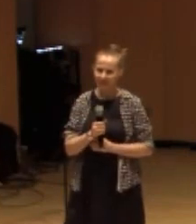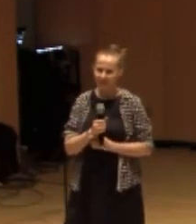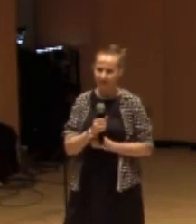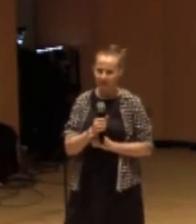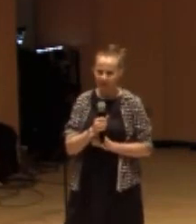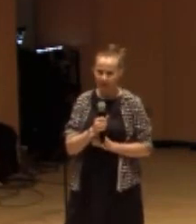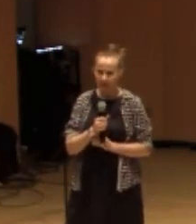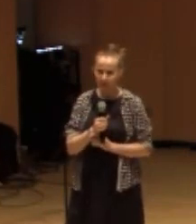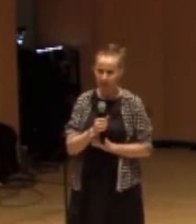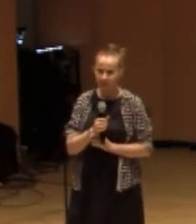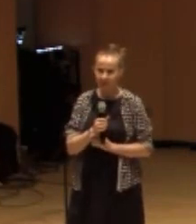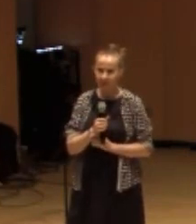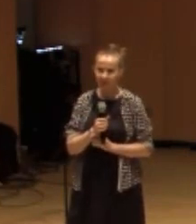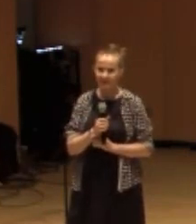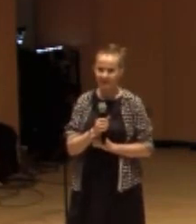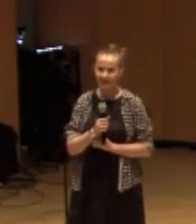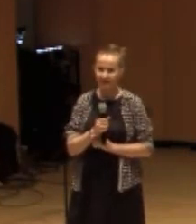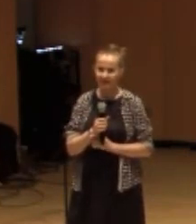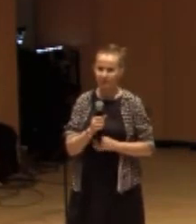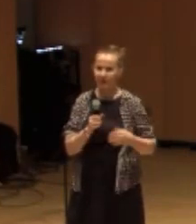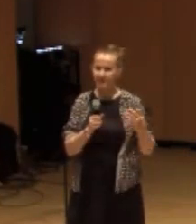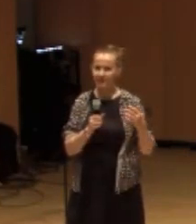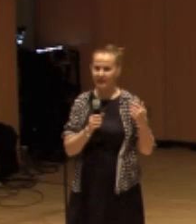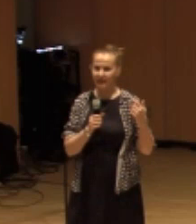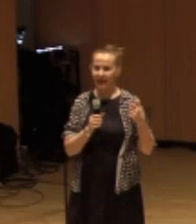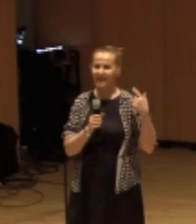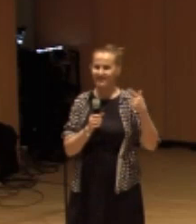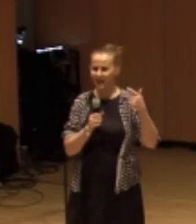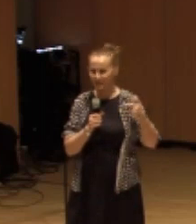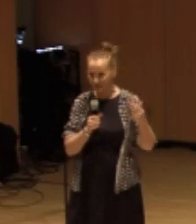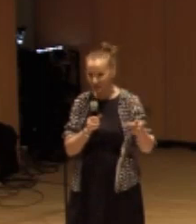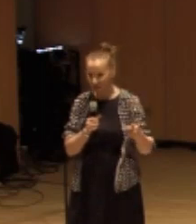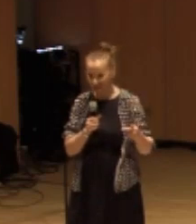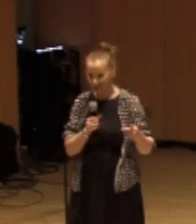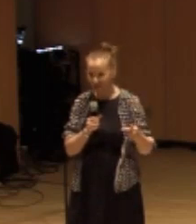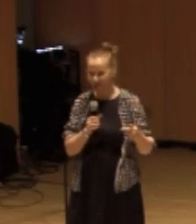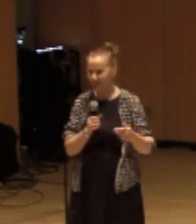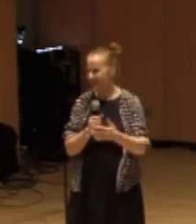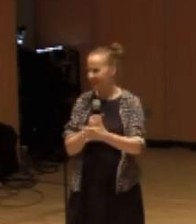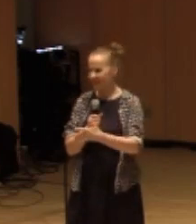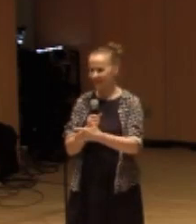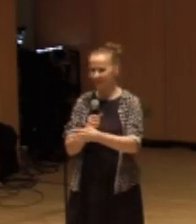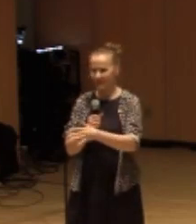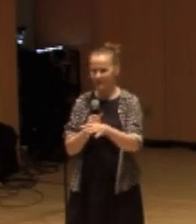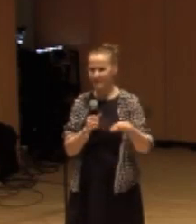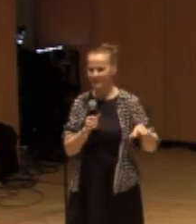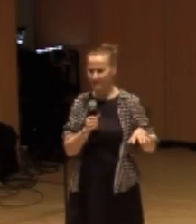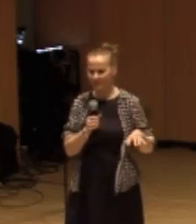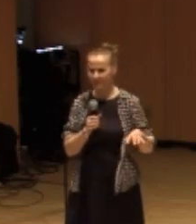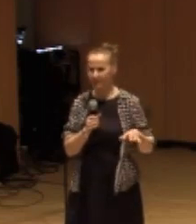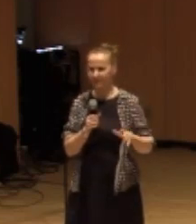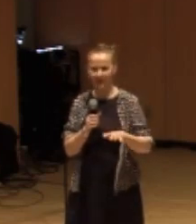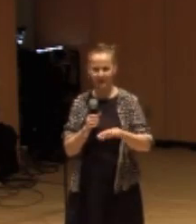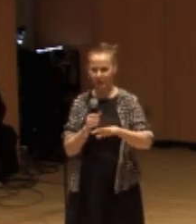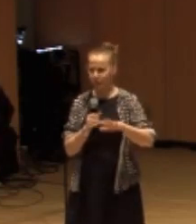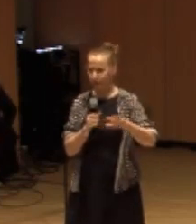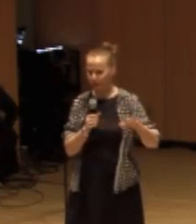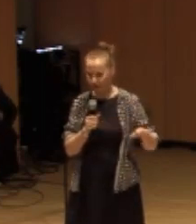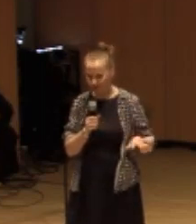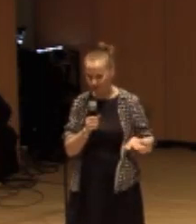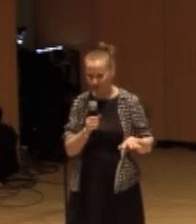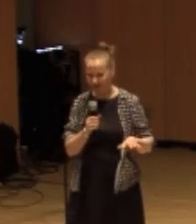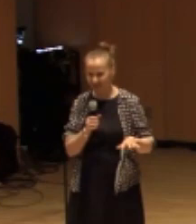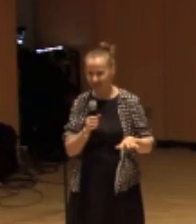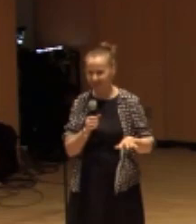her well I mean one of the things that surprised me as I was reading because as you know as we said initially we've had no